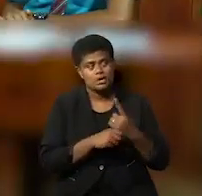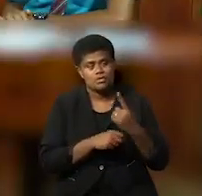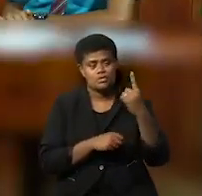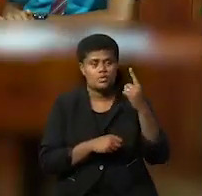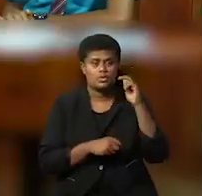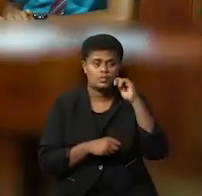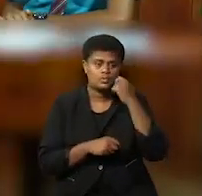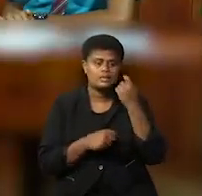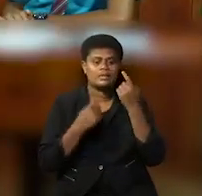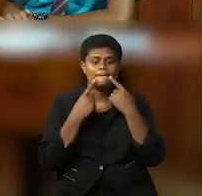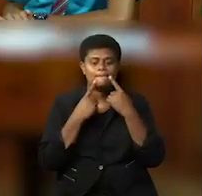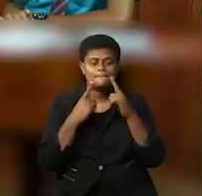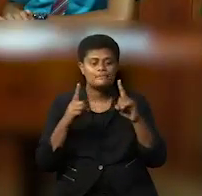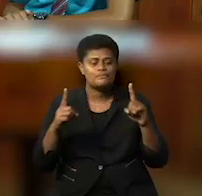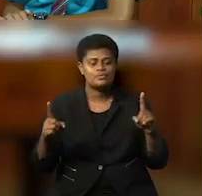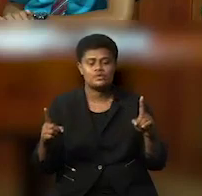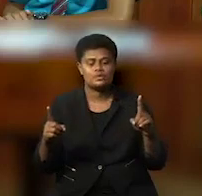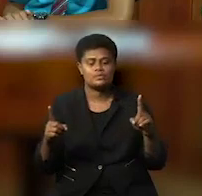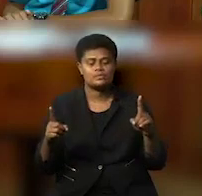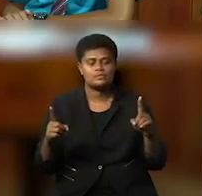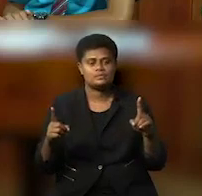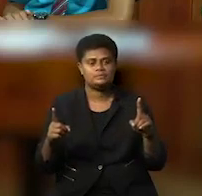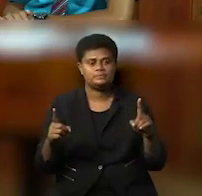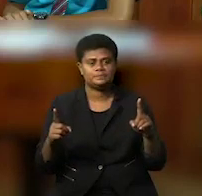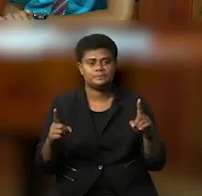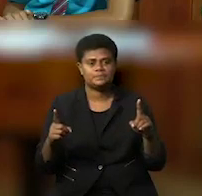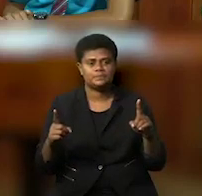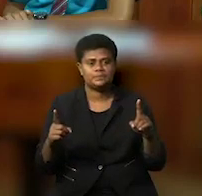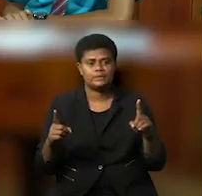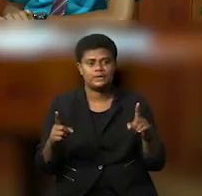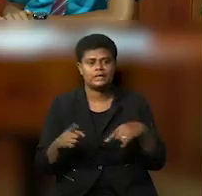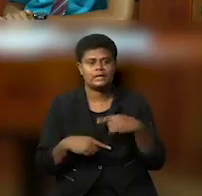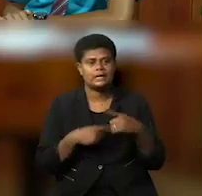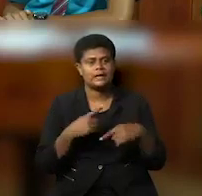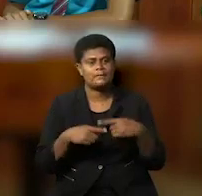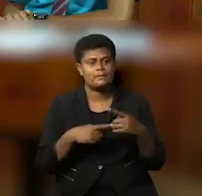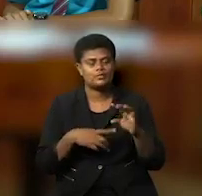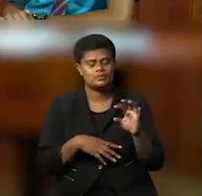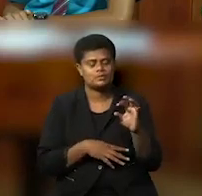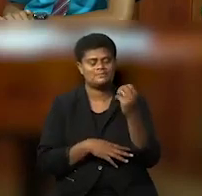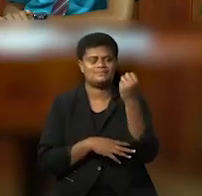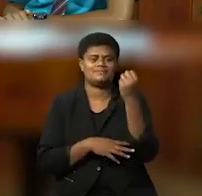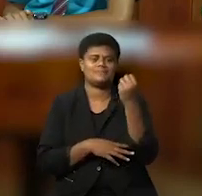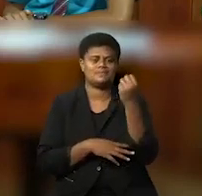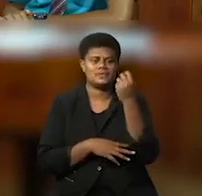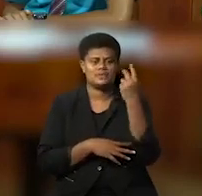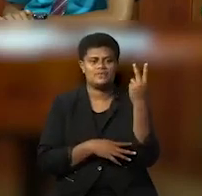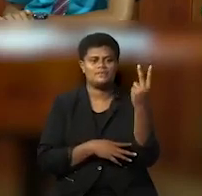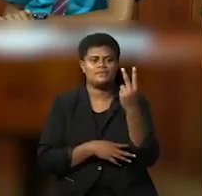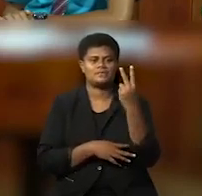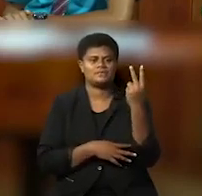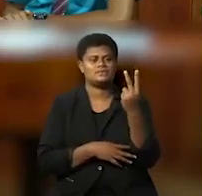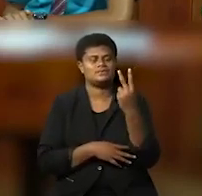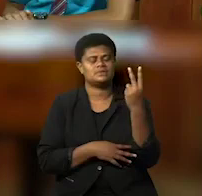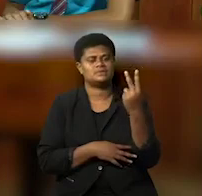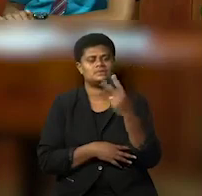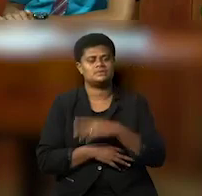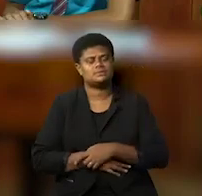pronounce freedom and victory upon himself and his followers.